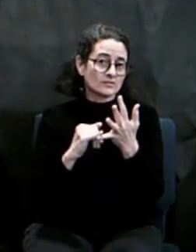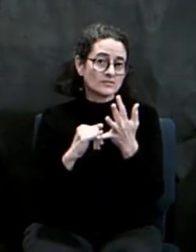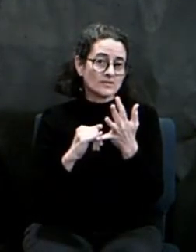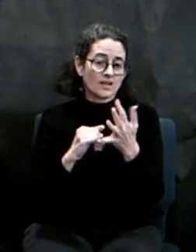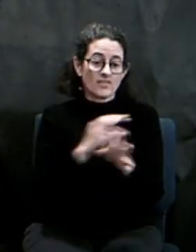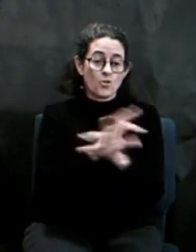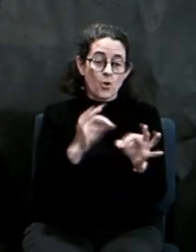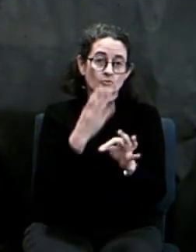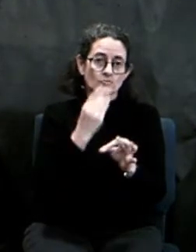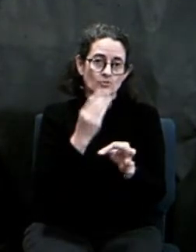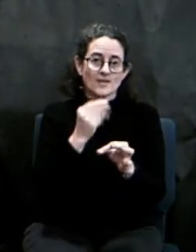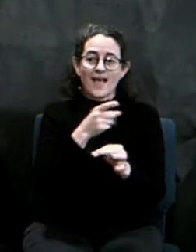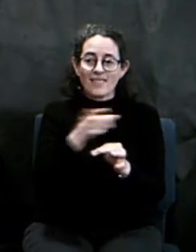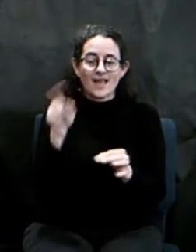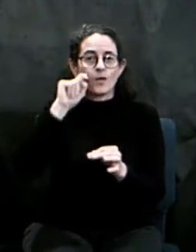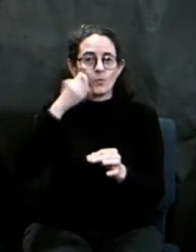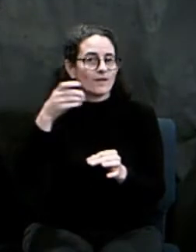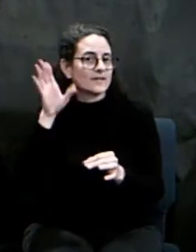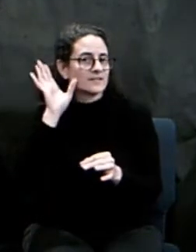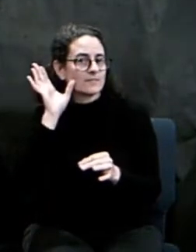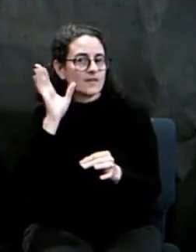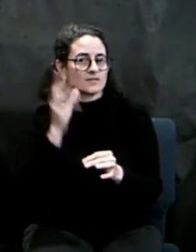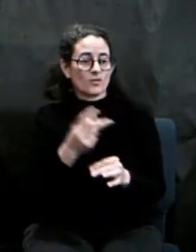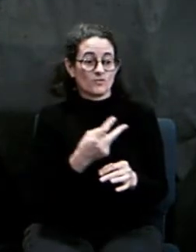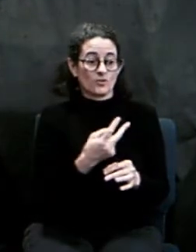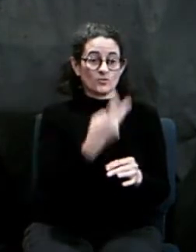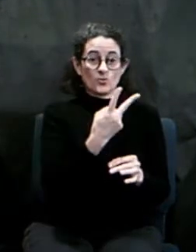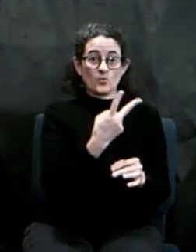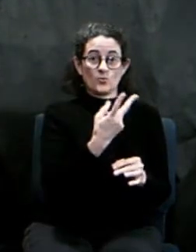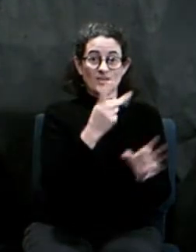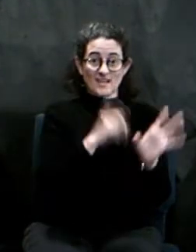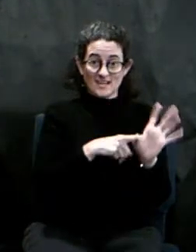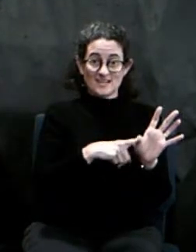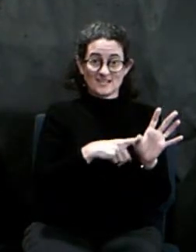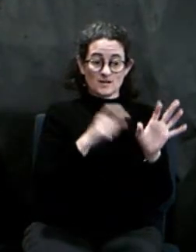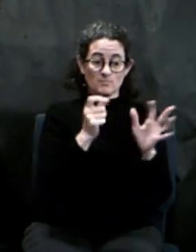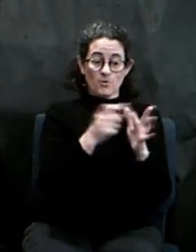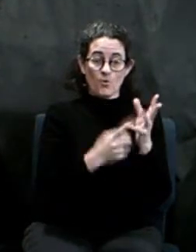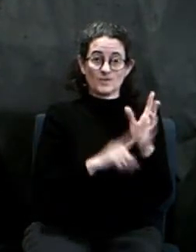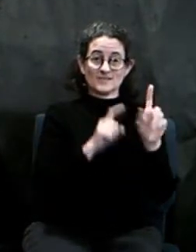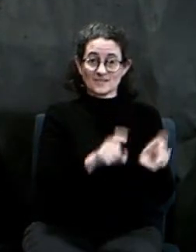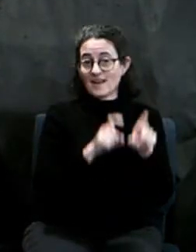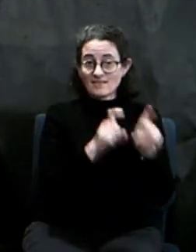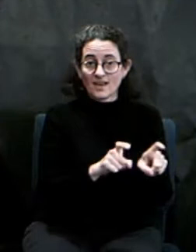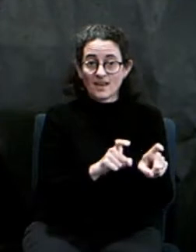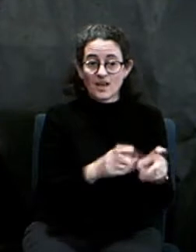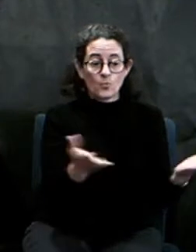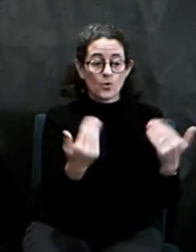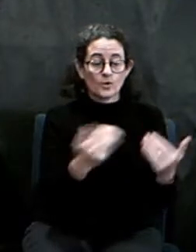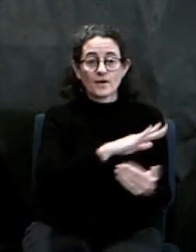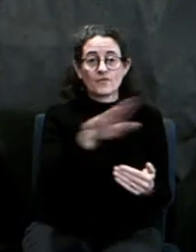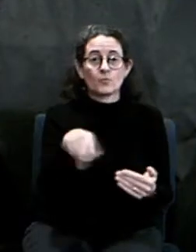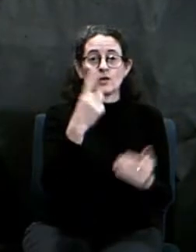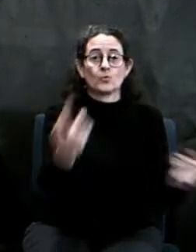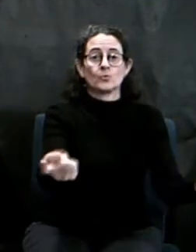For 2 whole years, Paul stayed there in his own rented house and welcomed all who came to see him. He proclaimed the kingdom of God